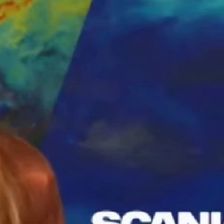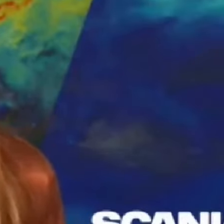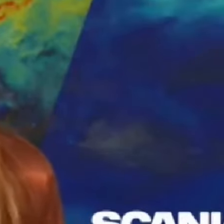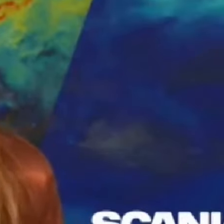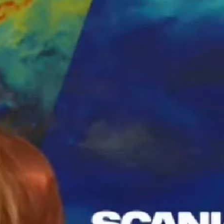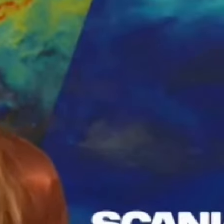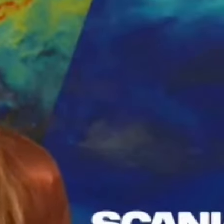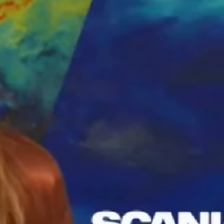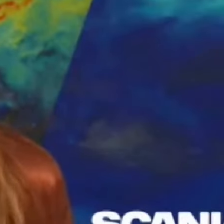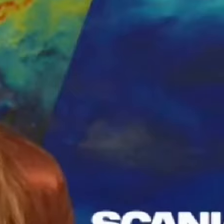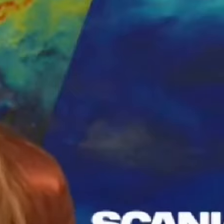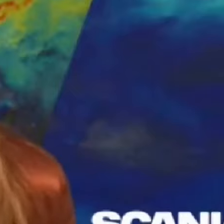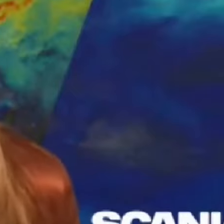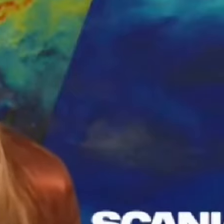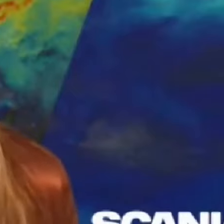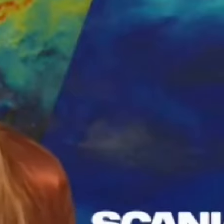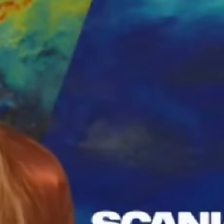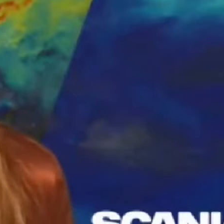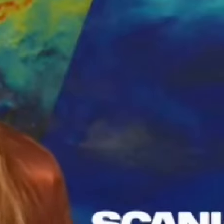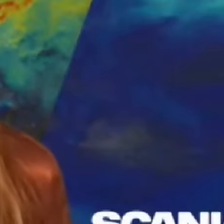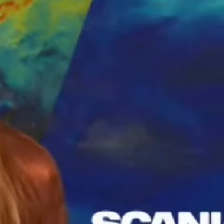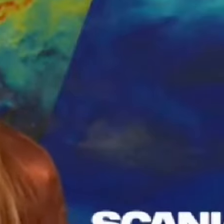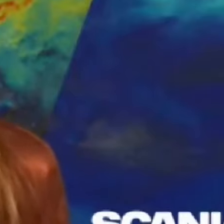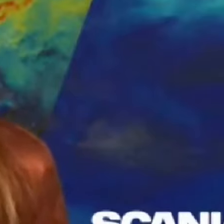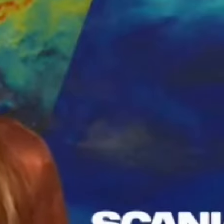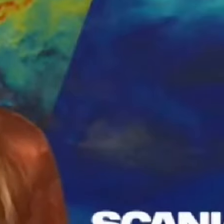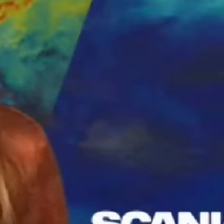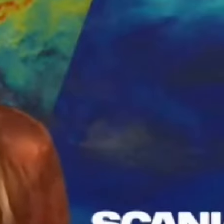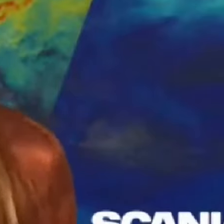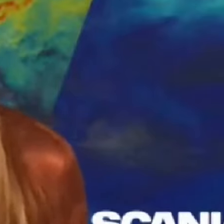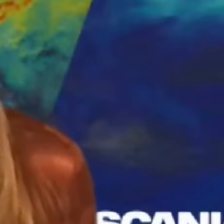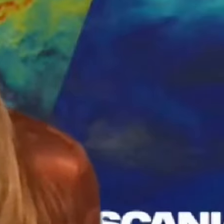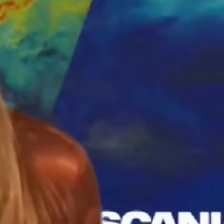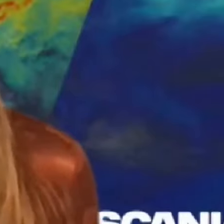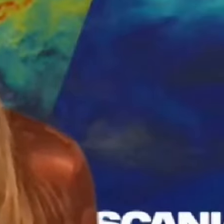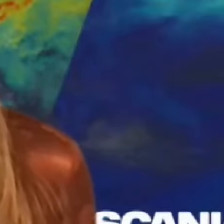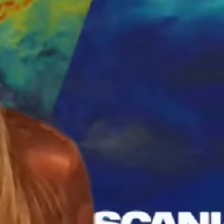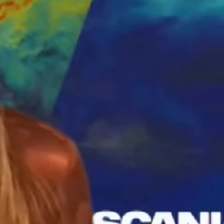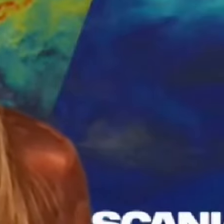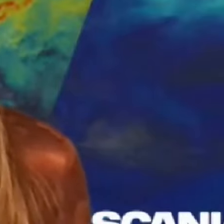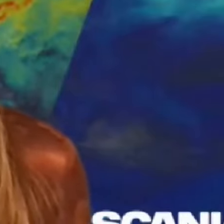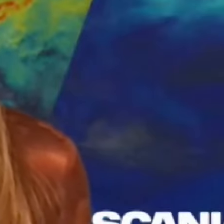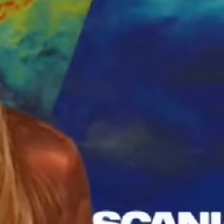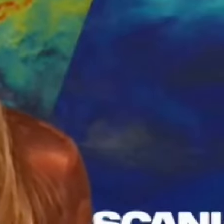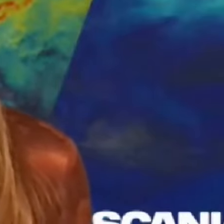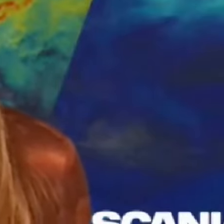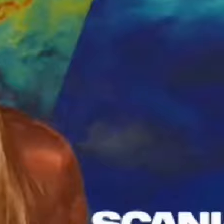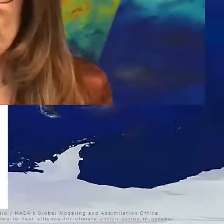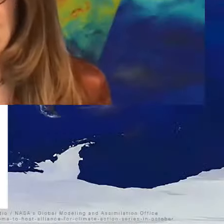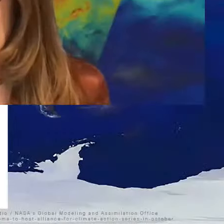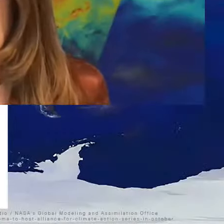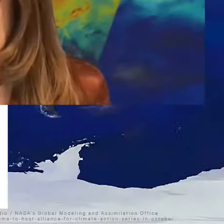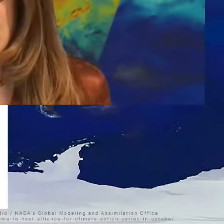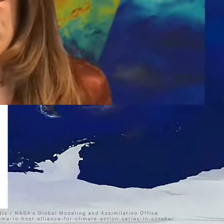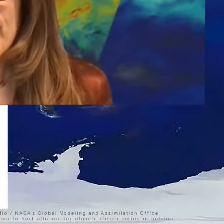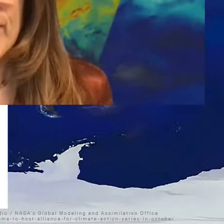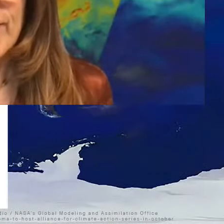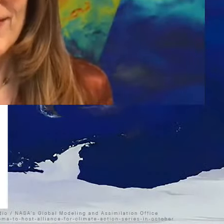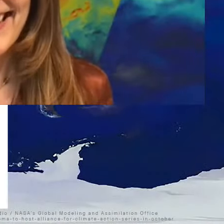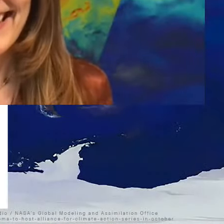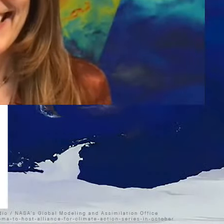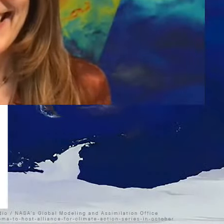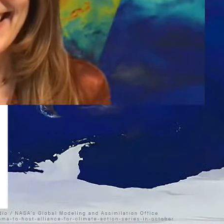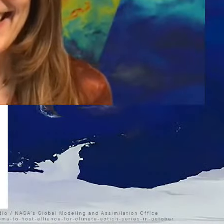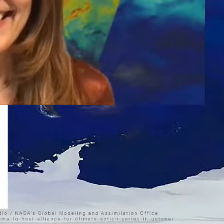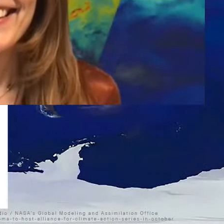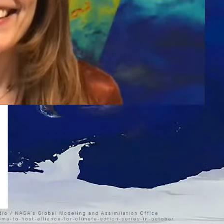the three parts of the model: the foundation, the core, and the leap. Okay, so we have to do our homework,